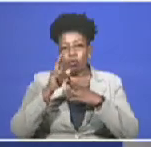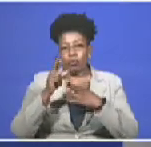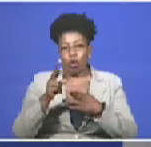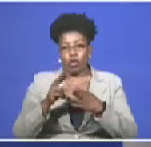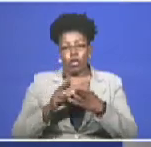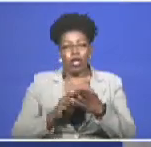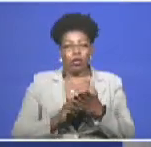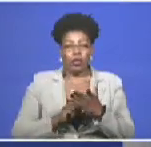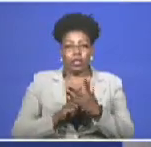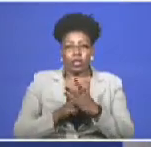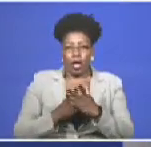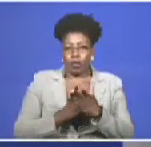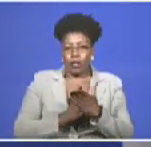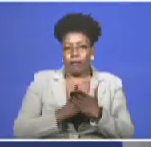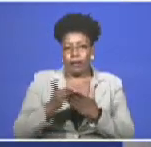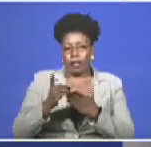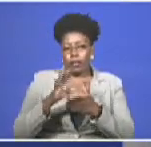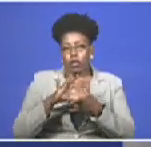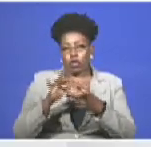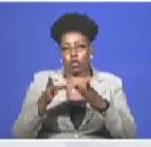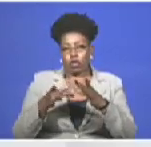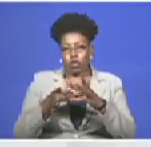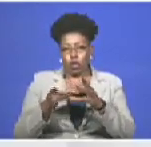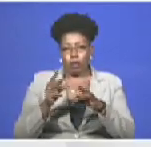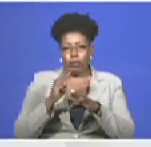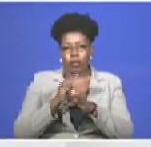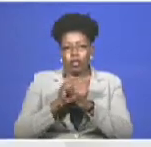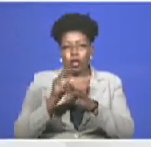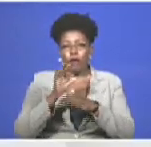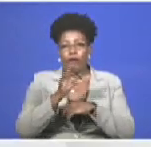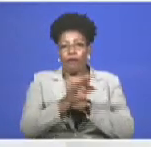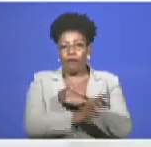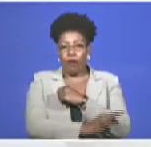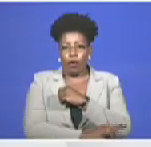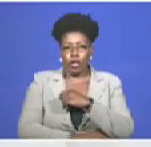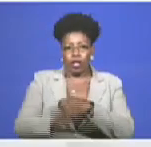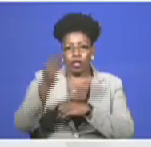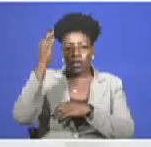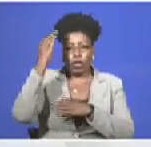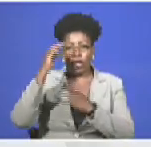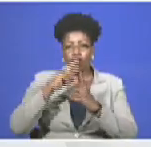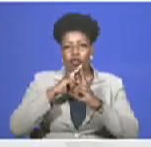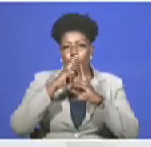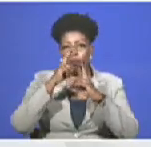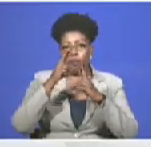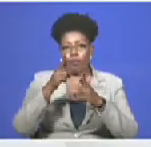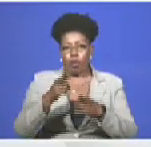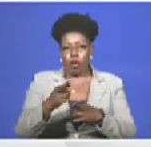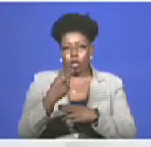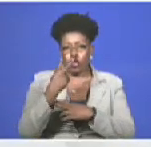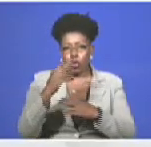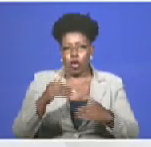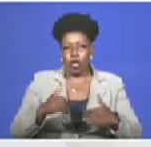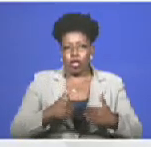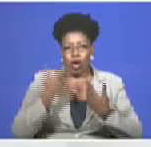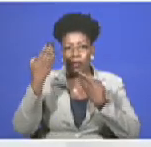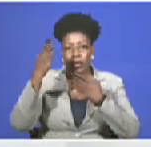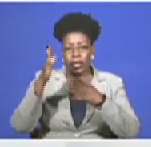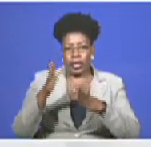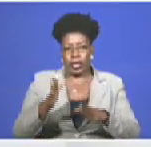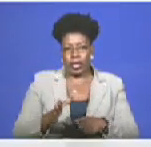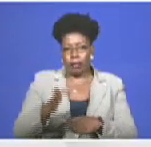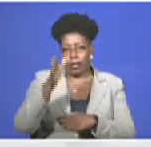We start with a developing story tonight as the Ministry of Foreign Affairs acknowledges reports regarding two young Bahamian